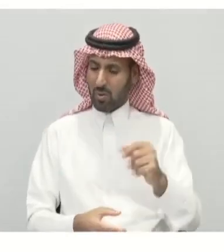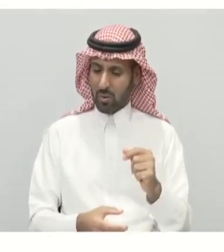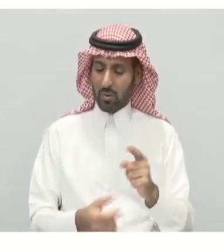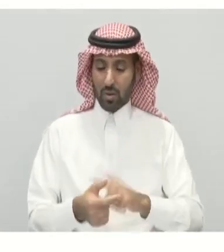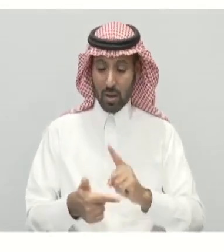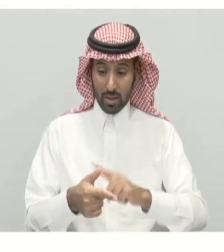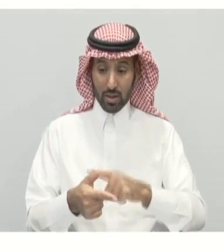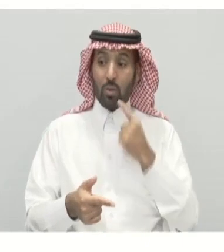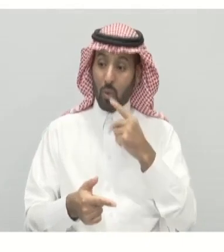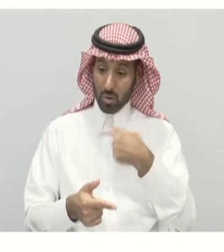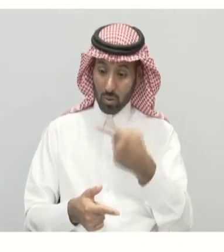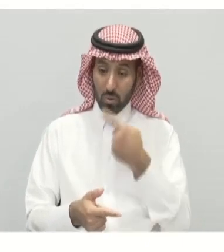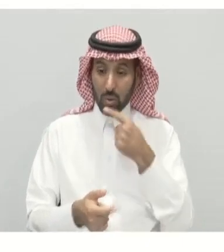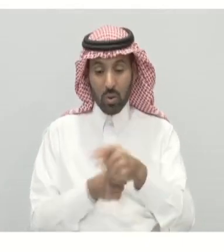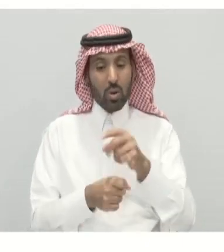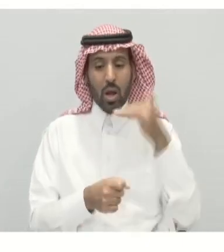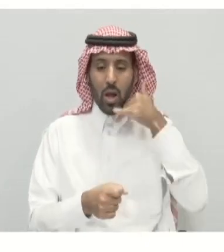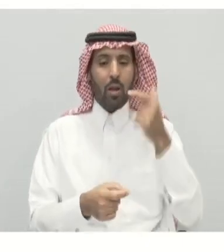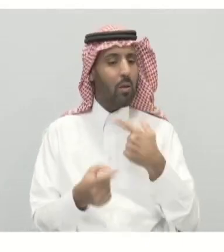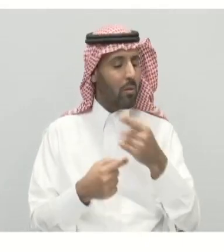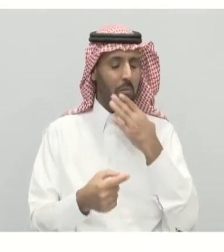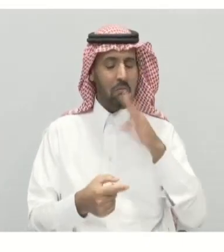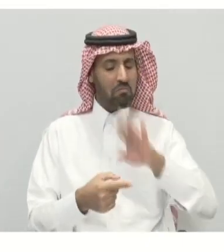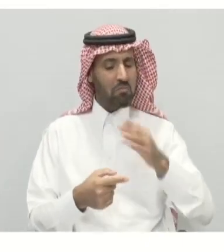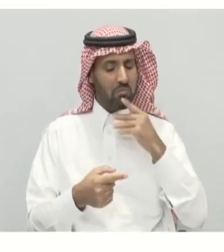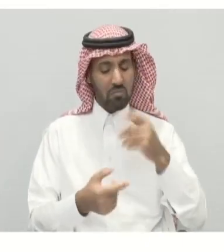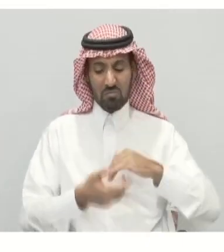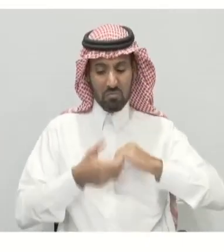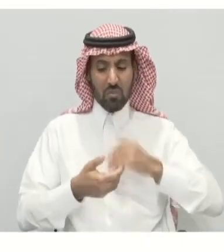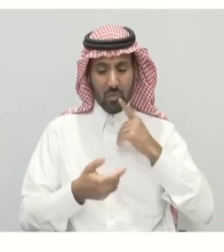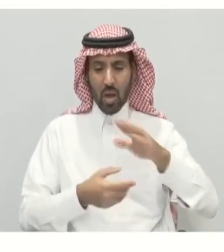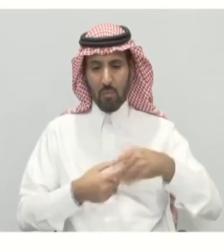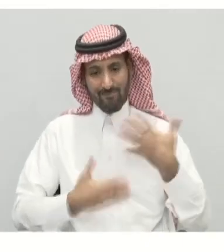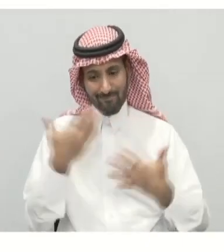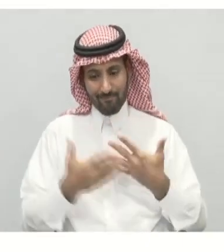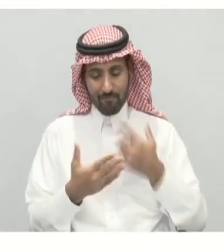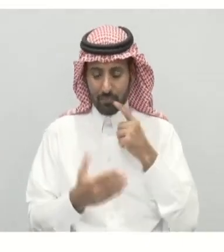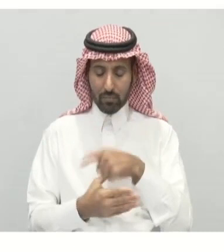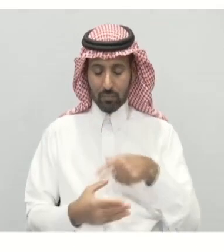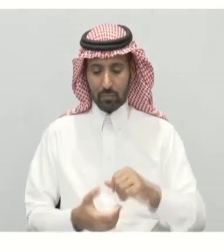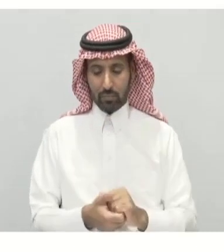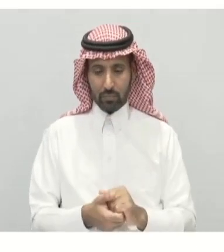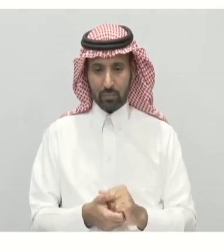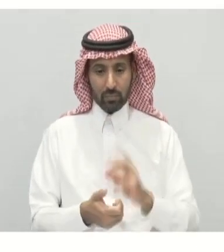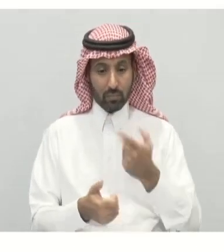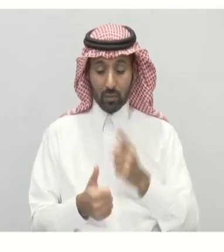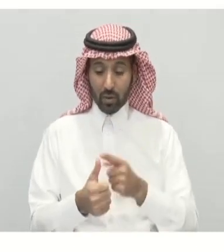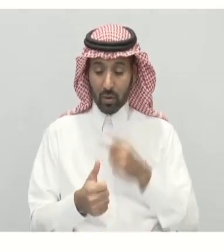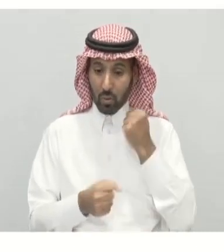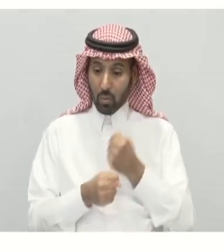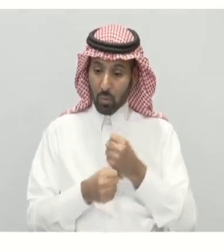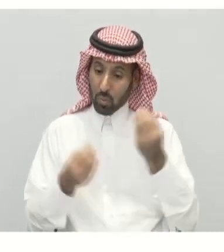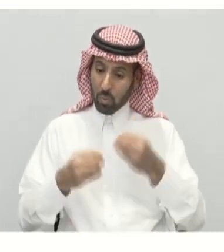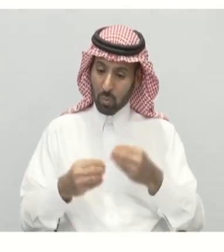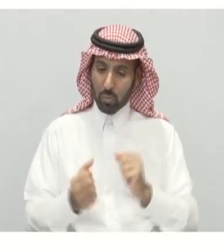ought to talk to them and explain that they can't expect you to be free to help everyone all the time. You have work to do